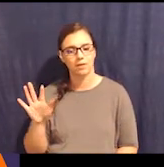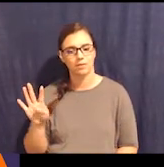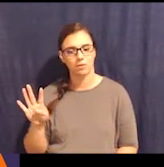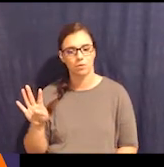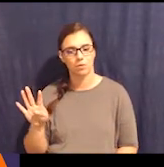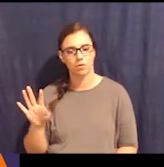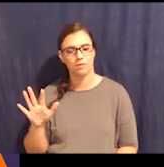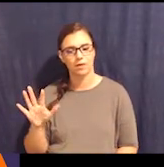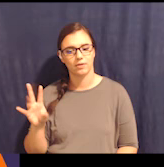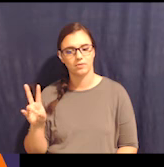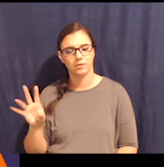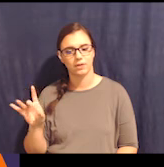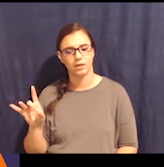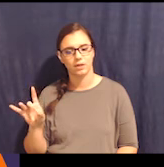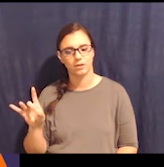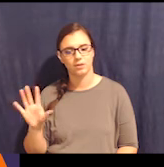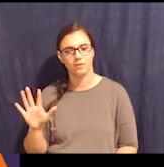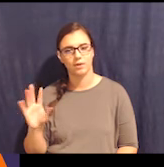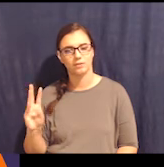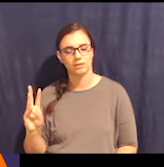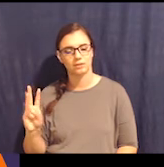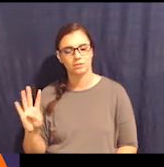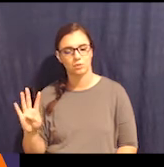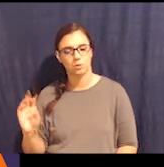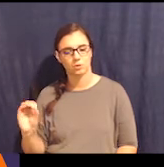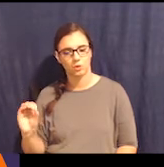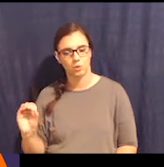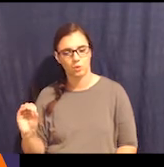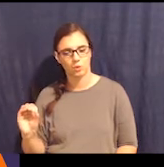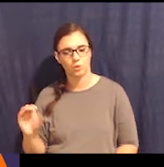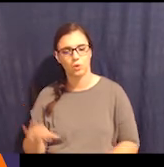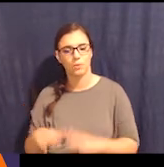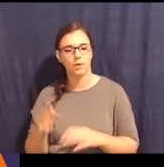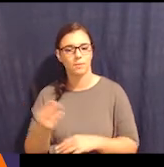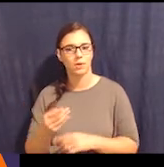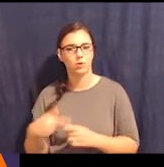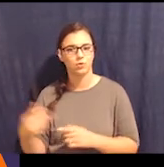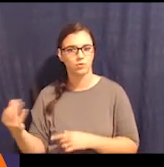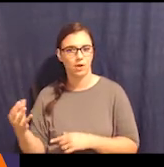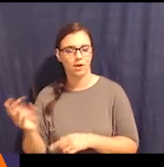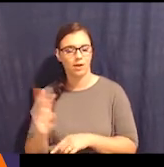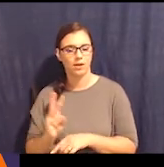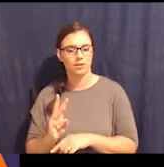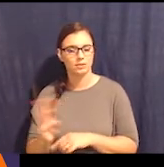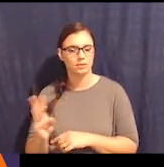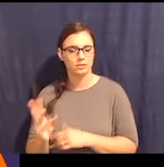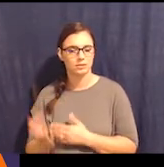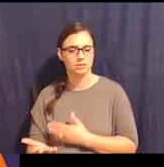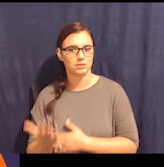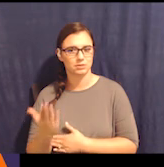954-578-5640 from Monday through Friday during the hours of 6 through 10 p.m. Again, that's